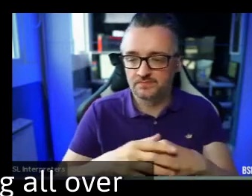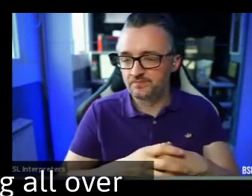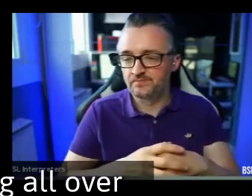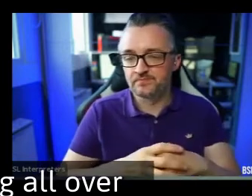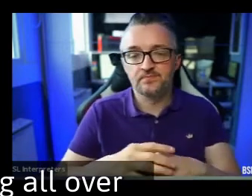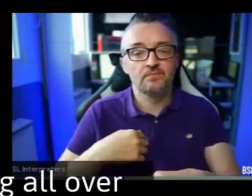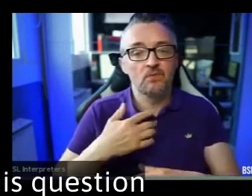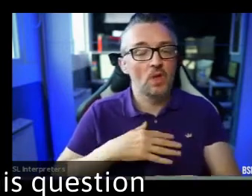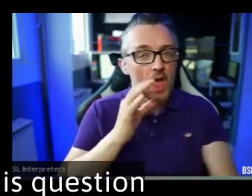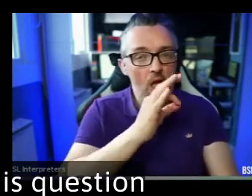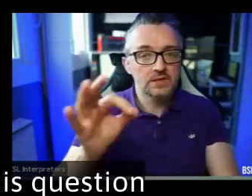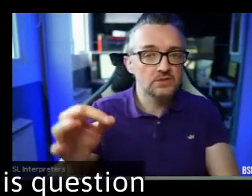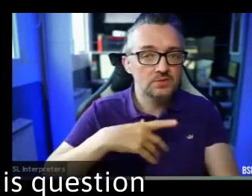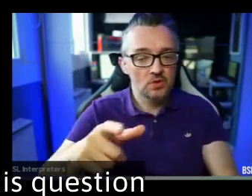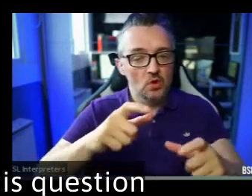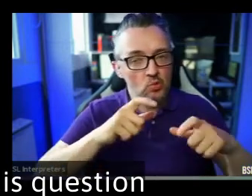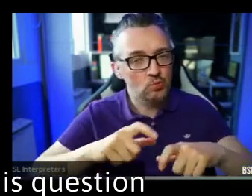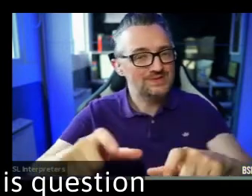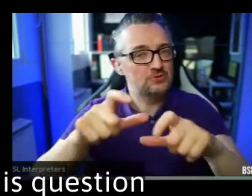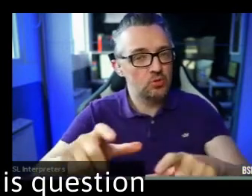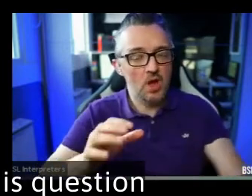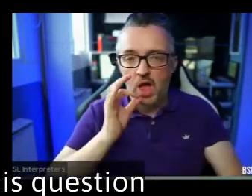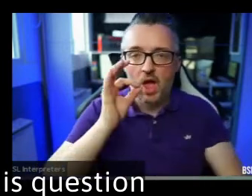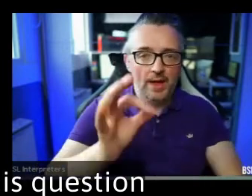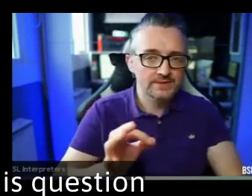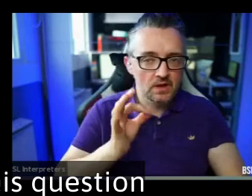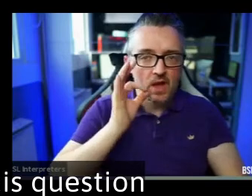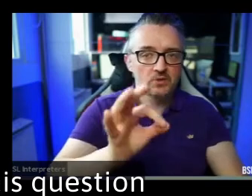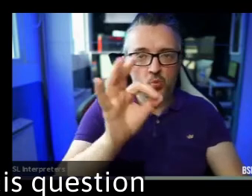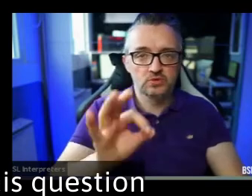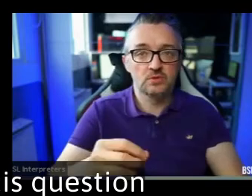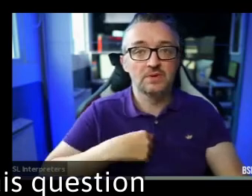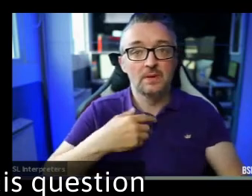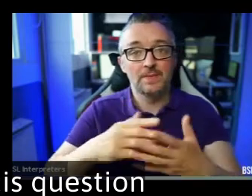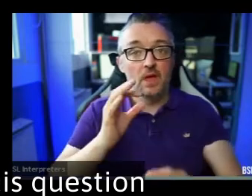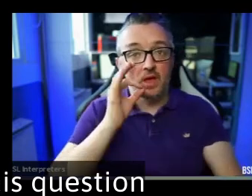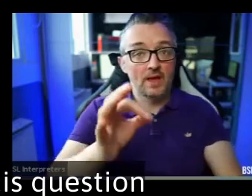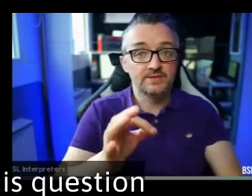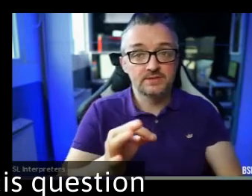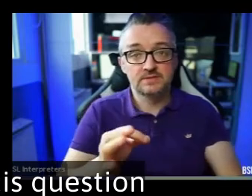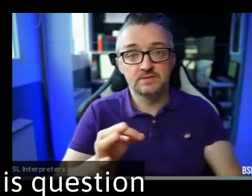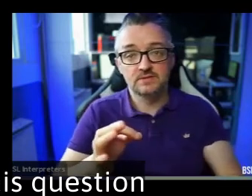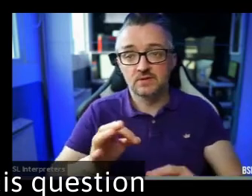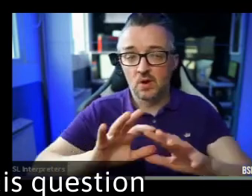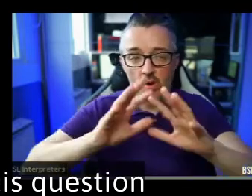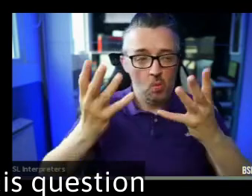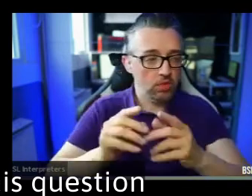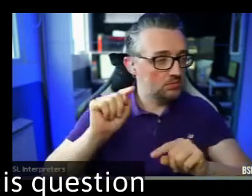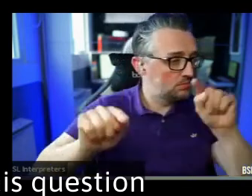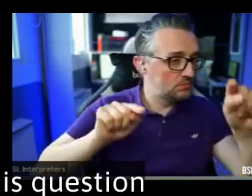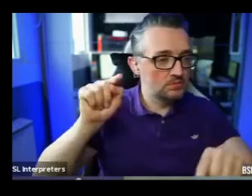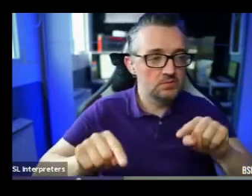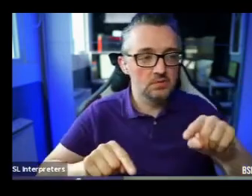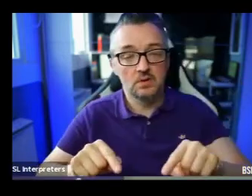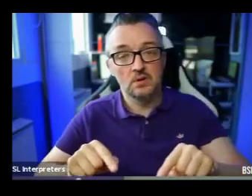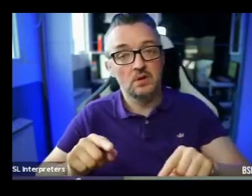her. So I would ask you to continue to ask this question because I have been asking it around the